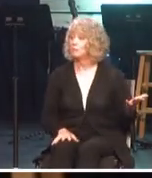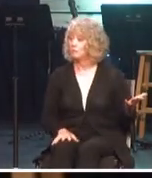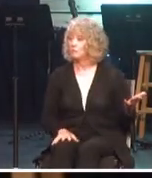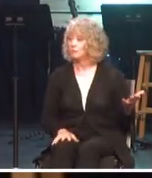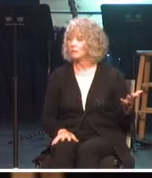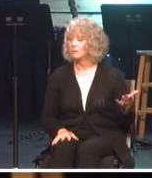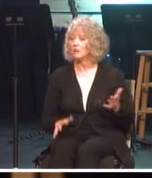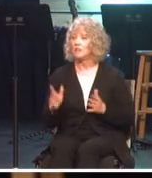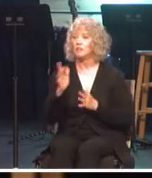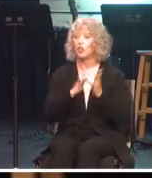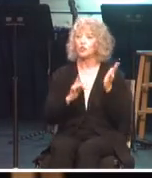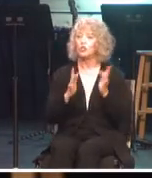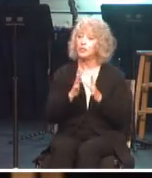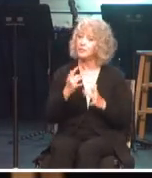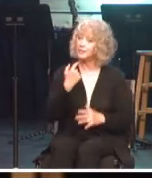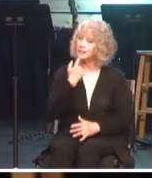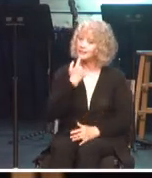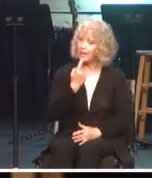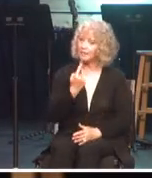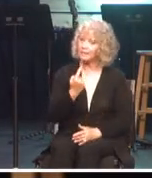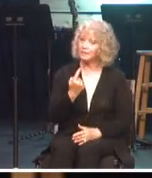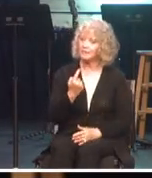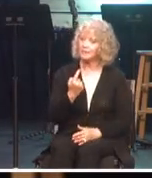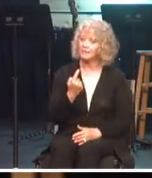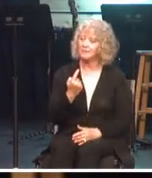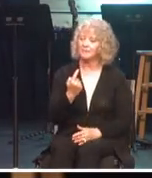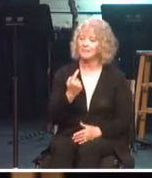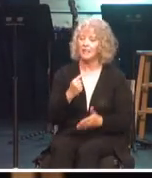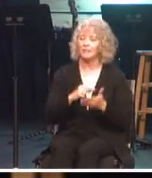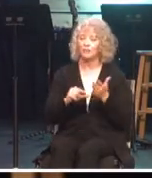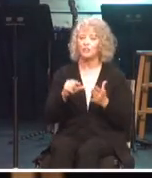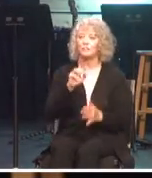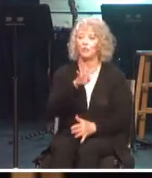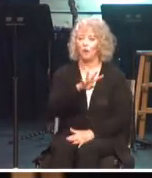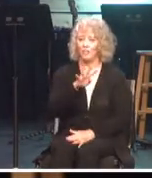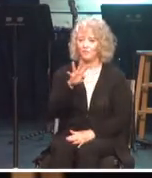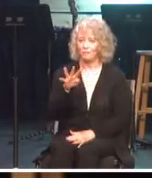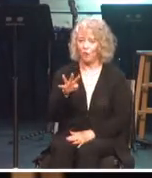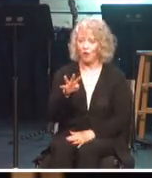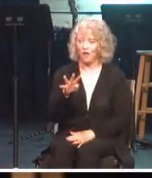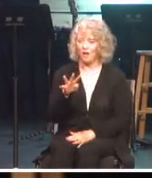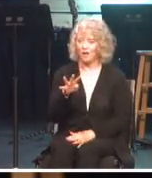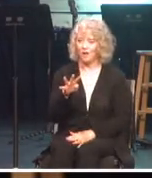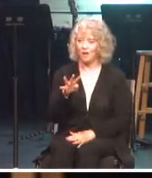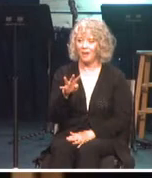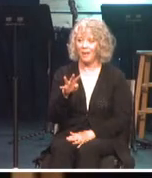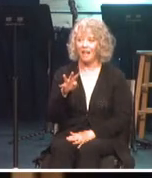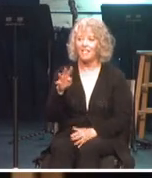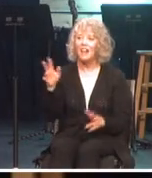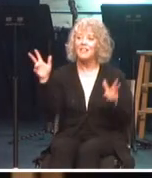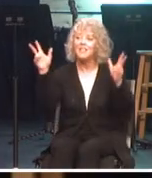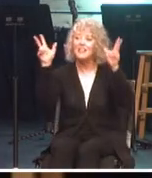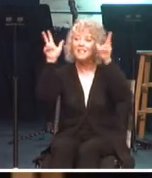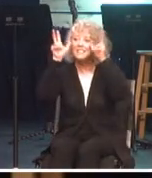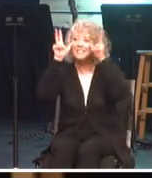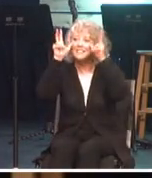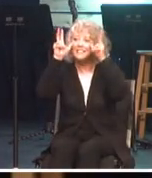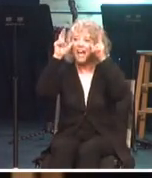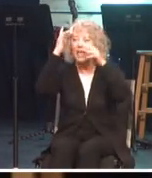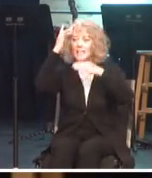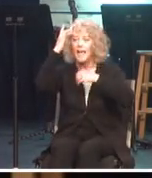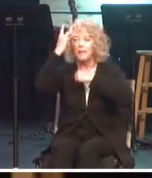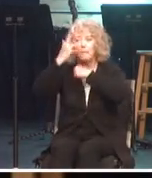Which is why Jesus says what he does in verse 44. Just watch this. Let this sink in here. Verse